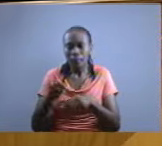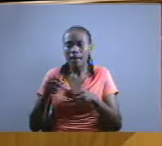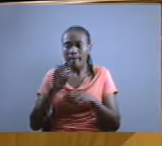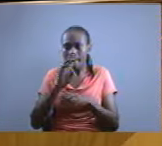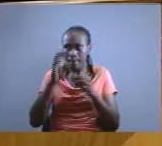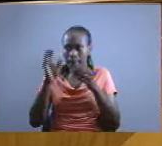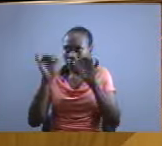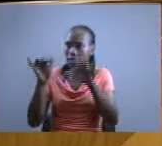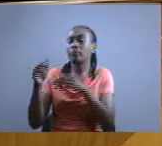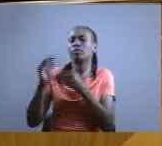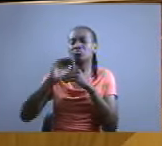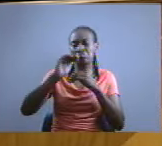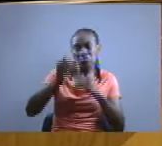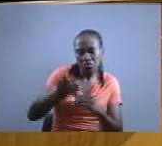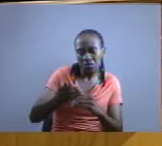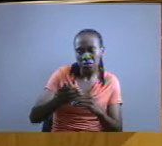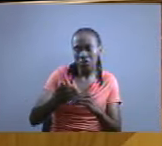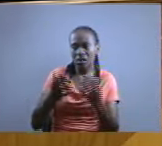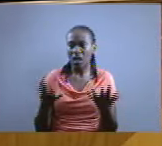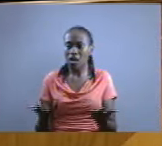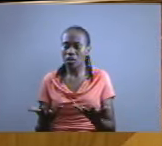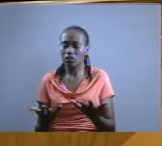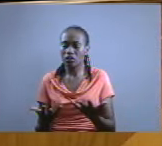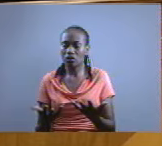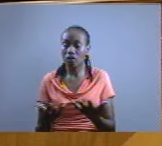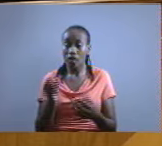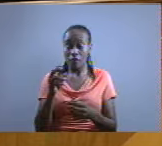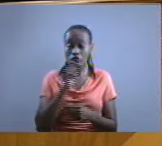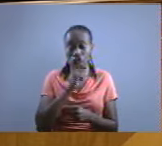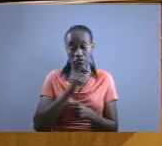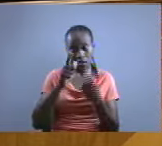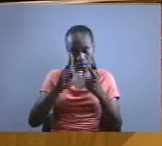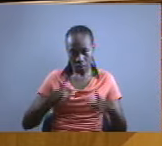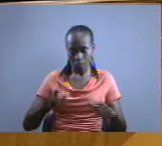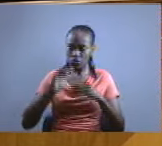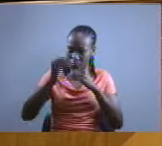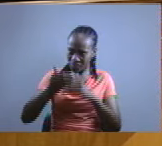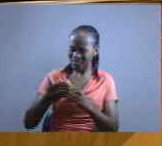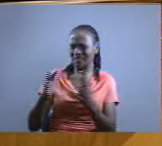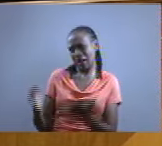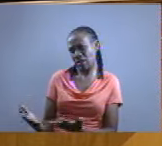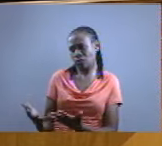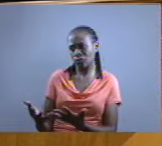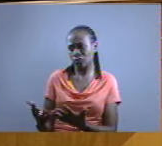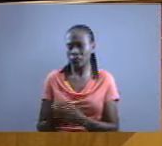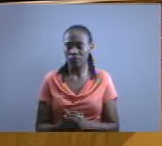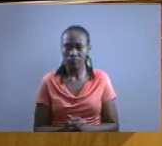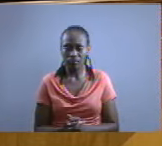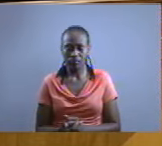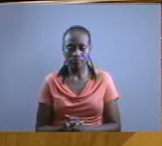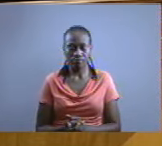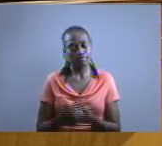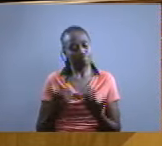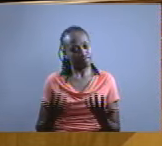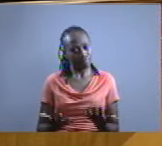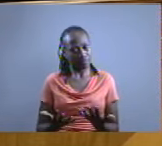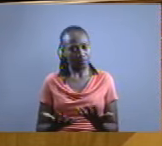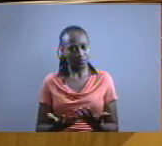the public who may be prejudiced by the services rendered by language practitioners. In addressing